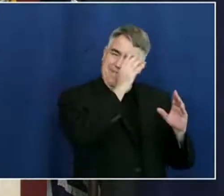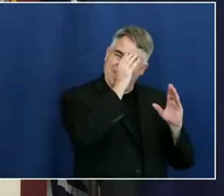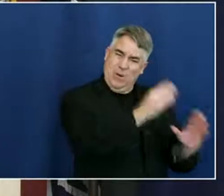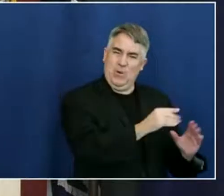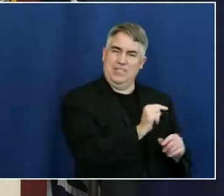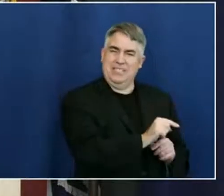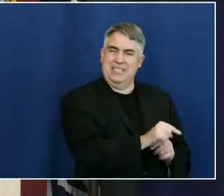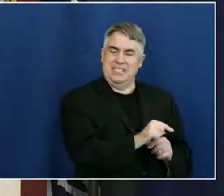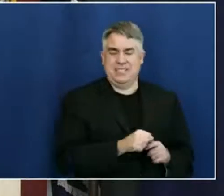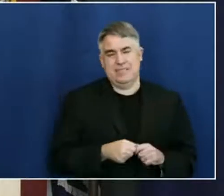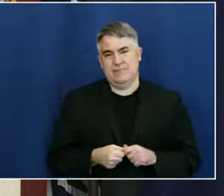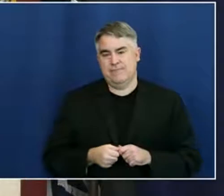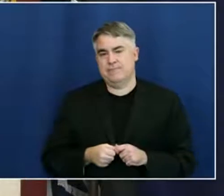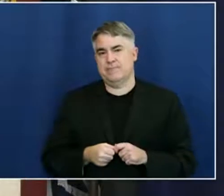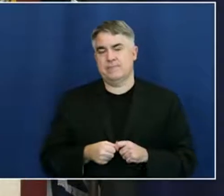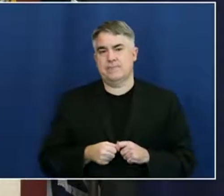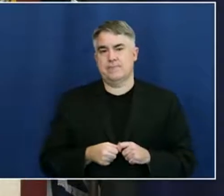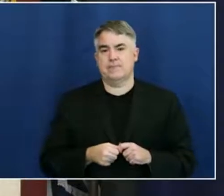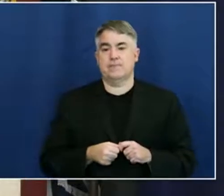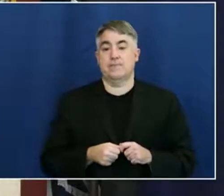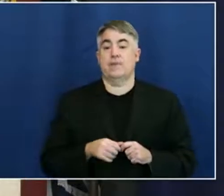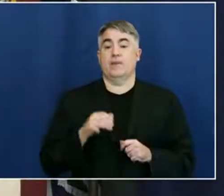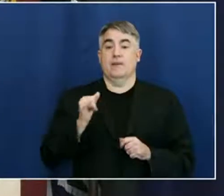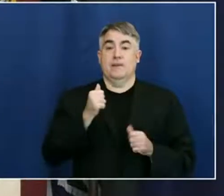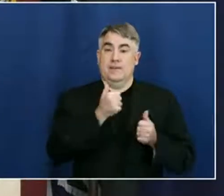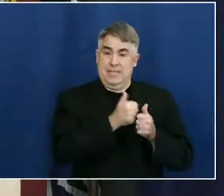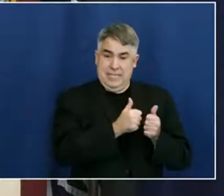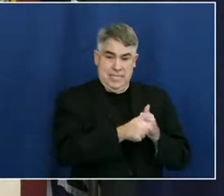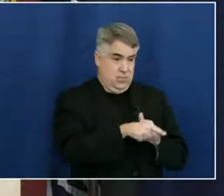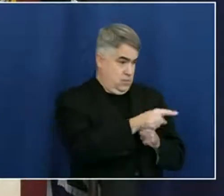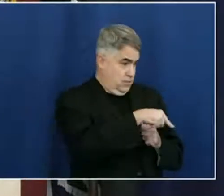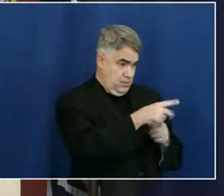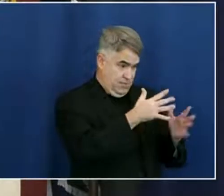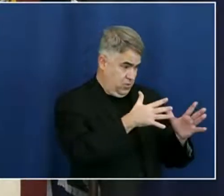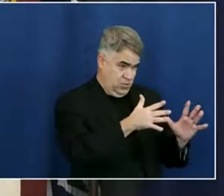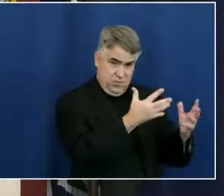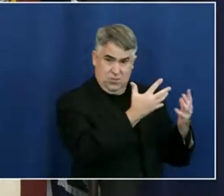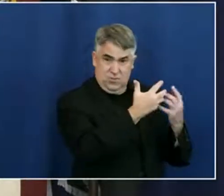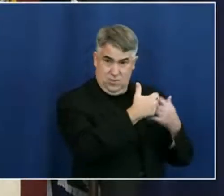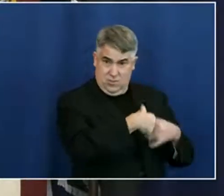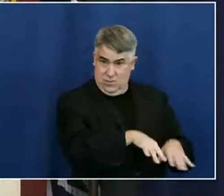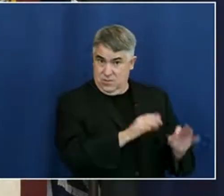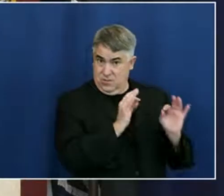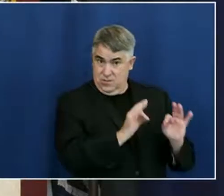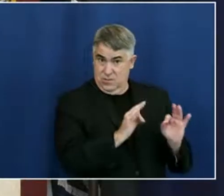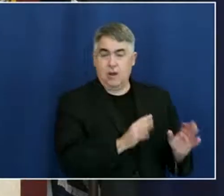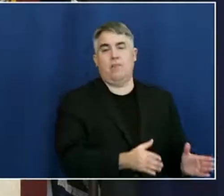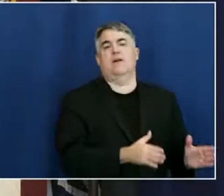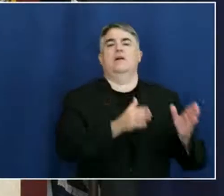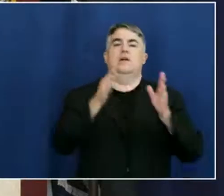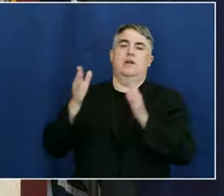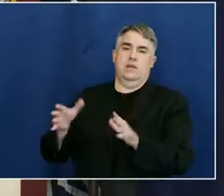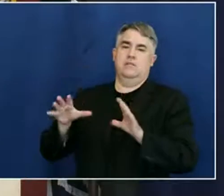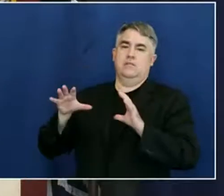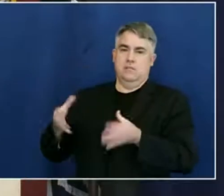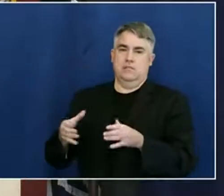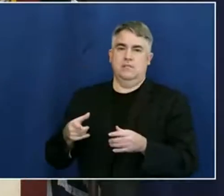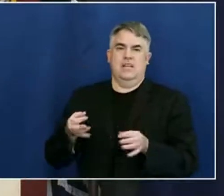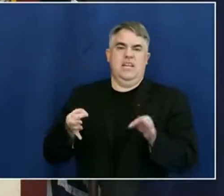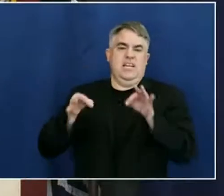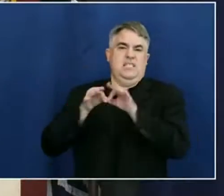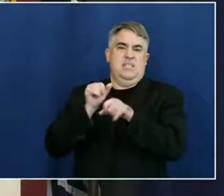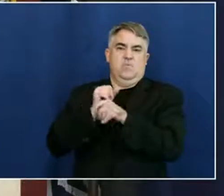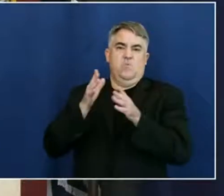the opportunity to get a vaccine. Then we will be able to move on to that first tier of essential workers,